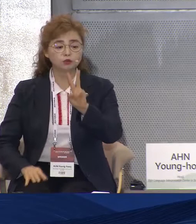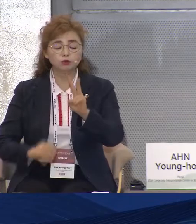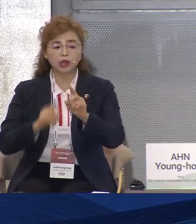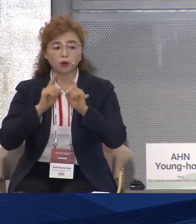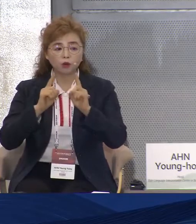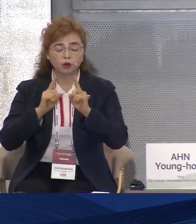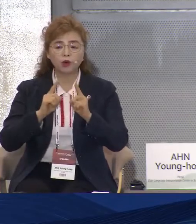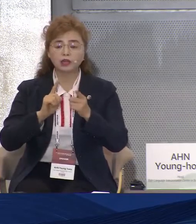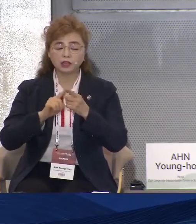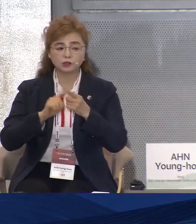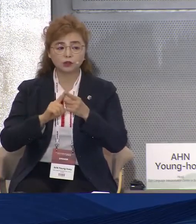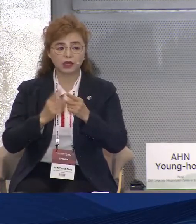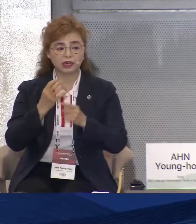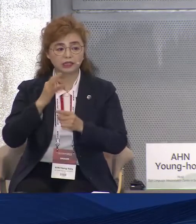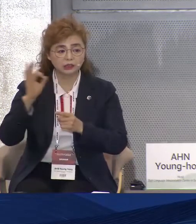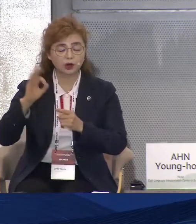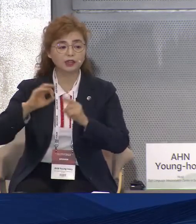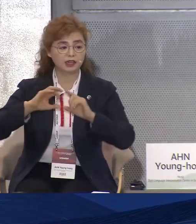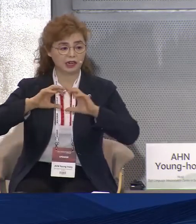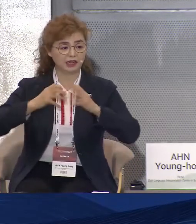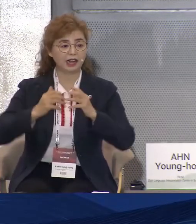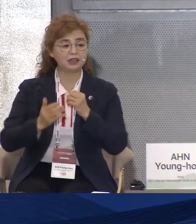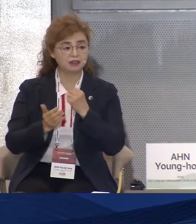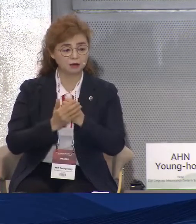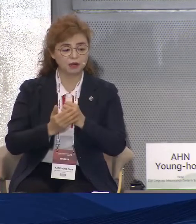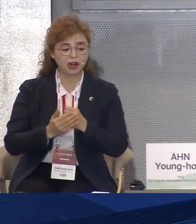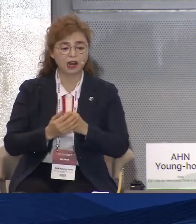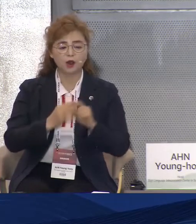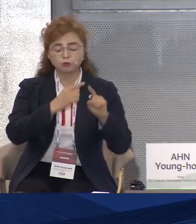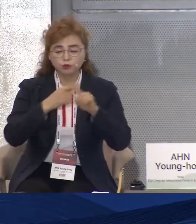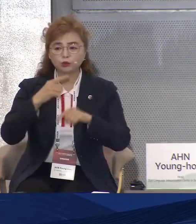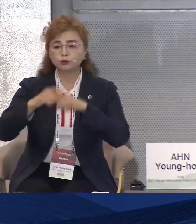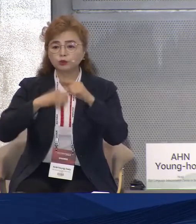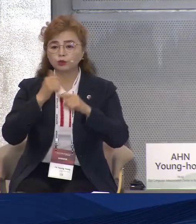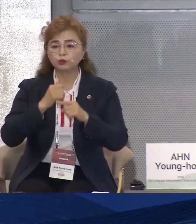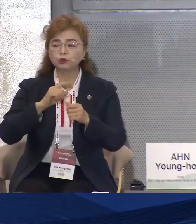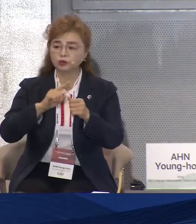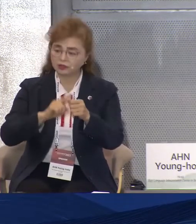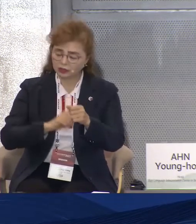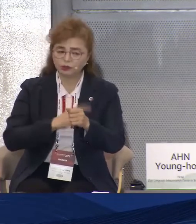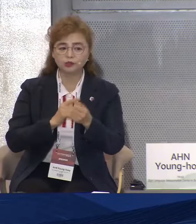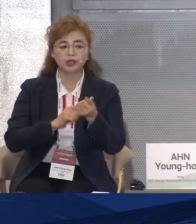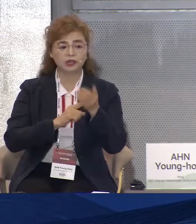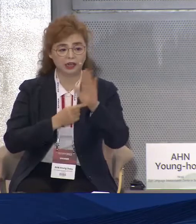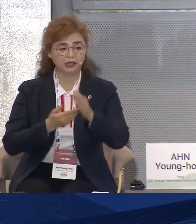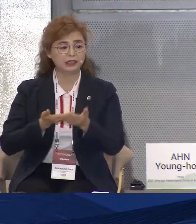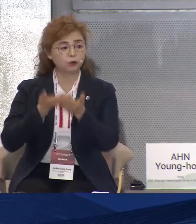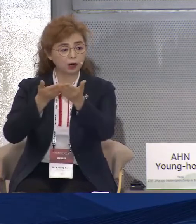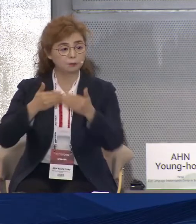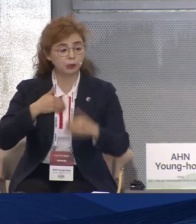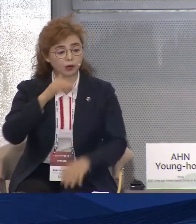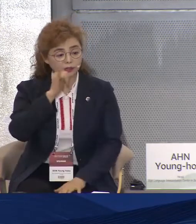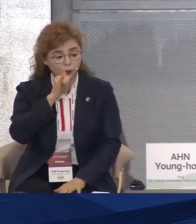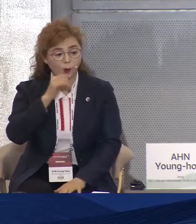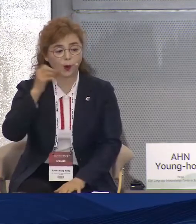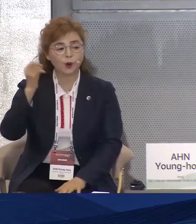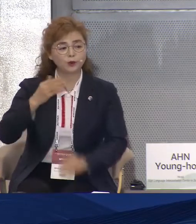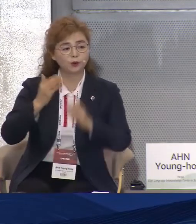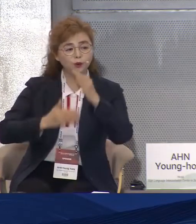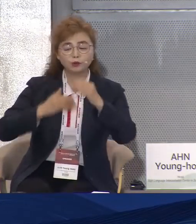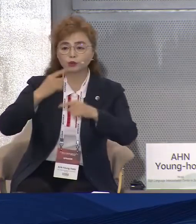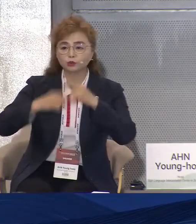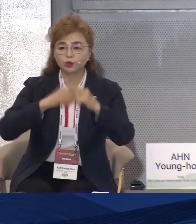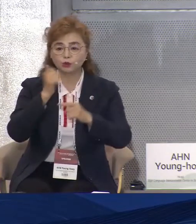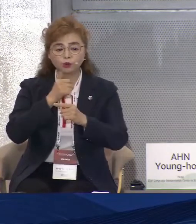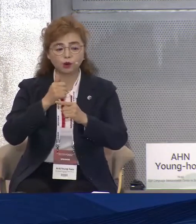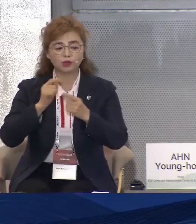Korean sign language. We have to provide support for two official Korean languages.